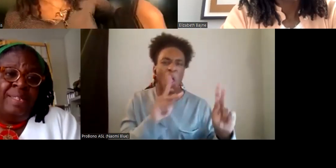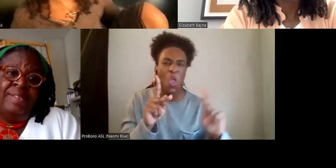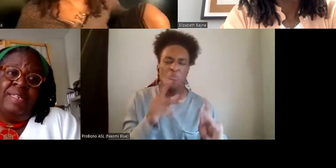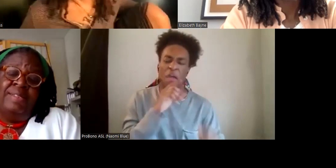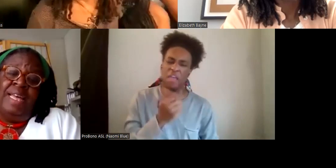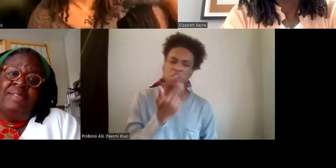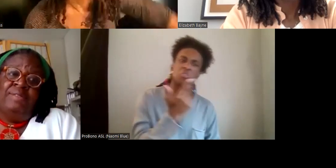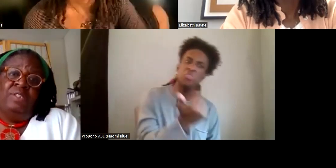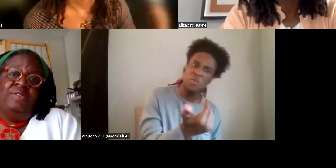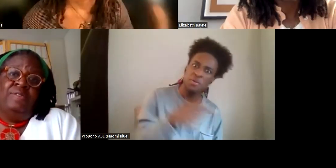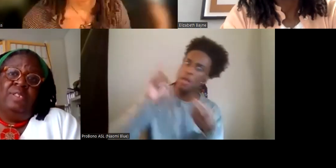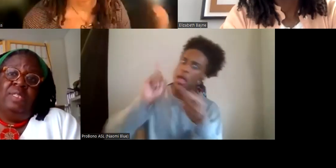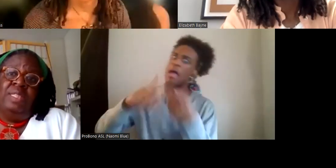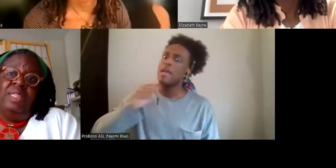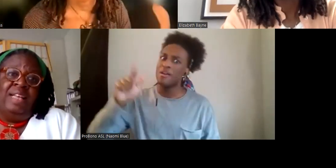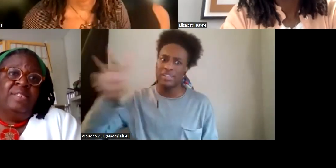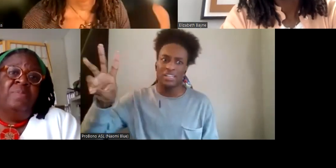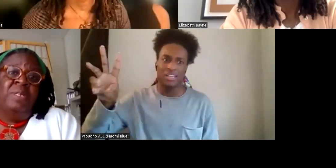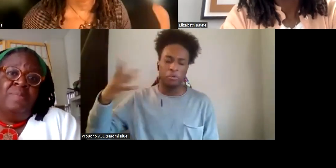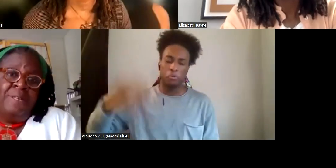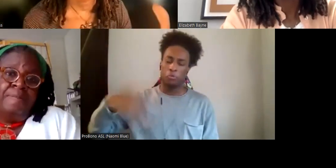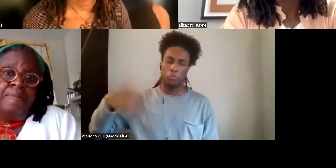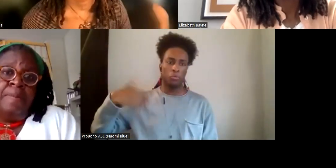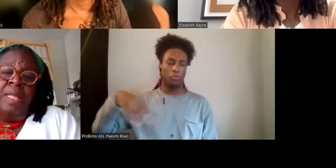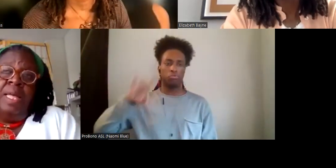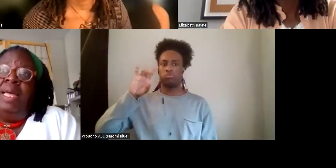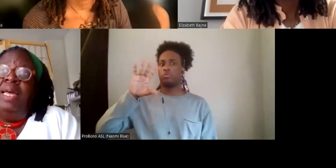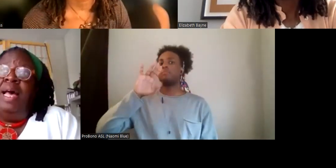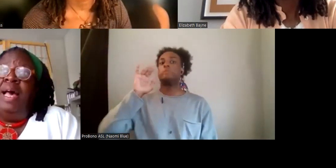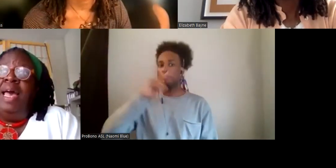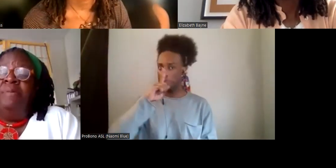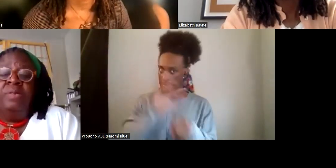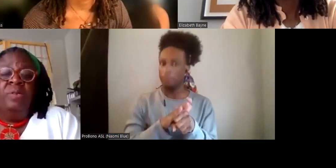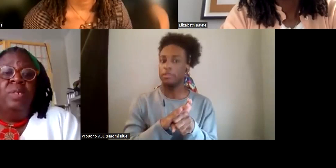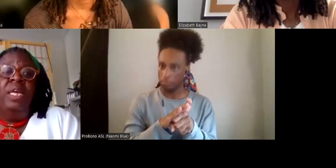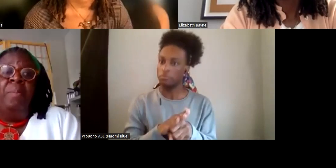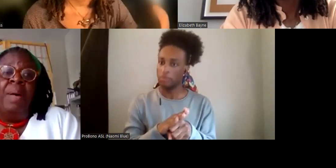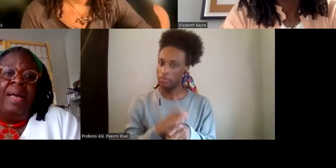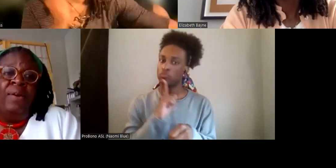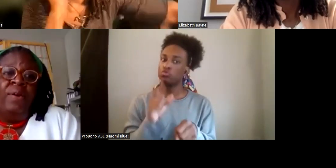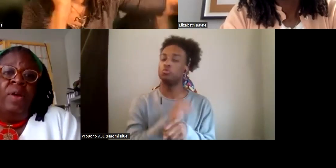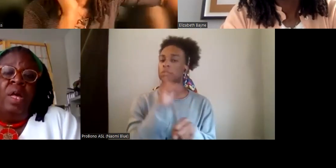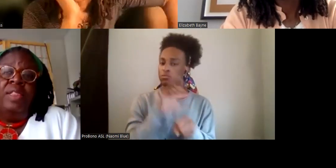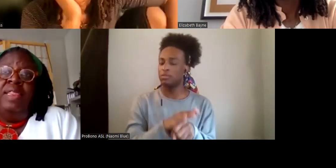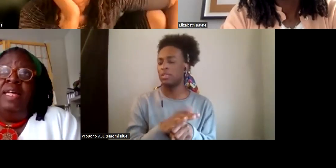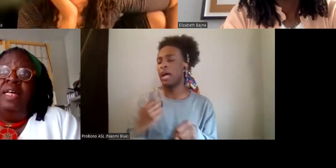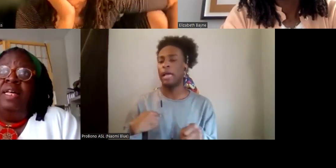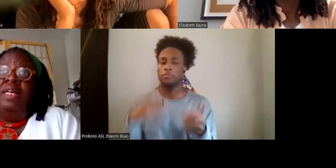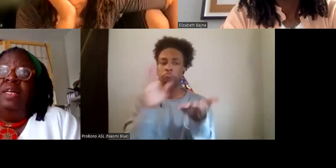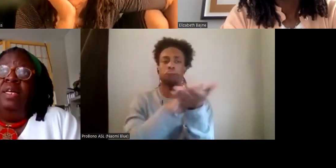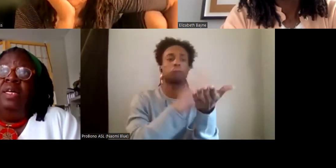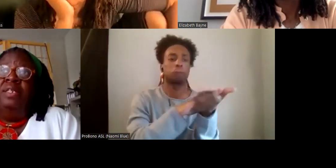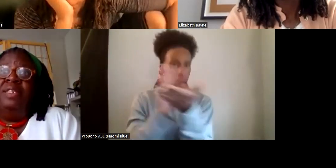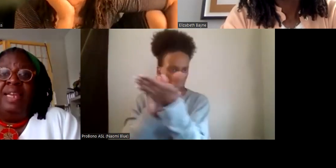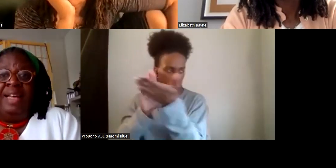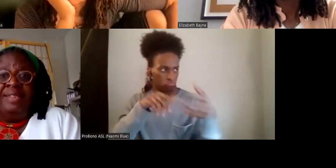to 26. That's commitment. And I absolutely admire